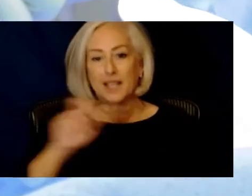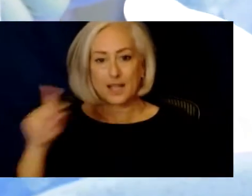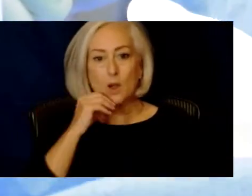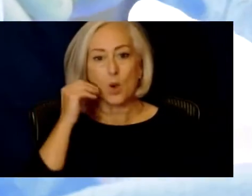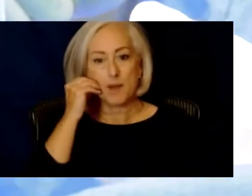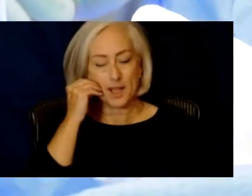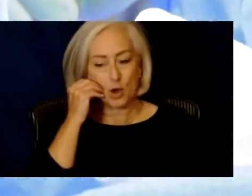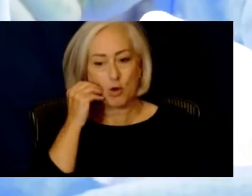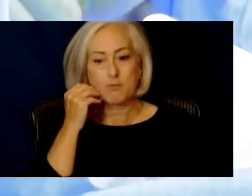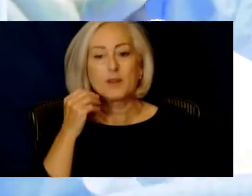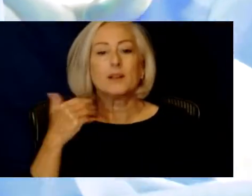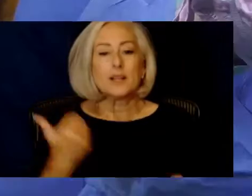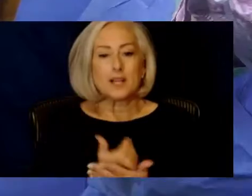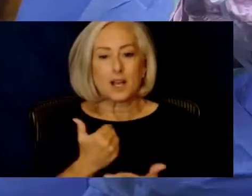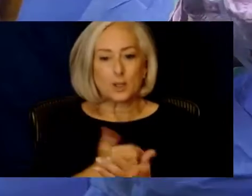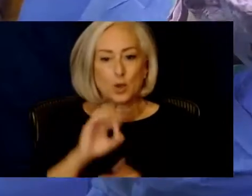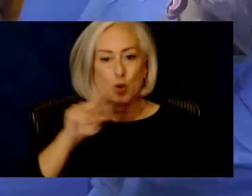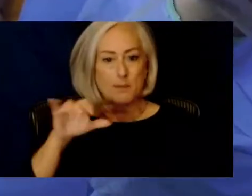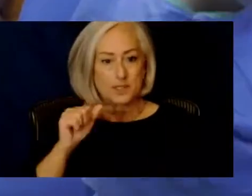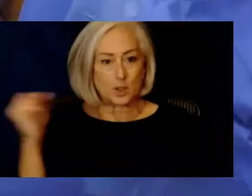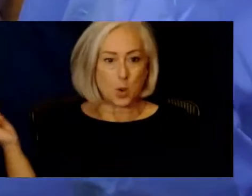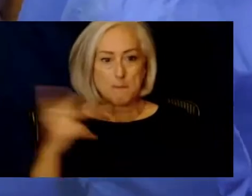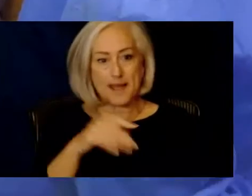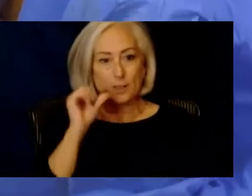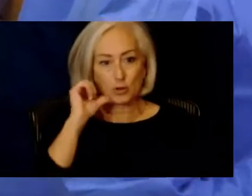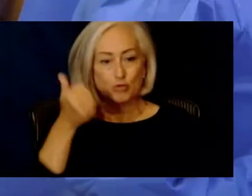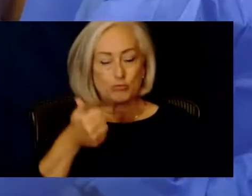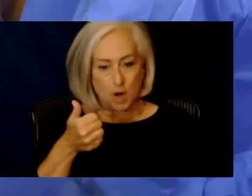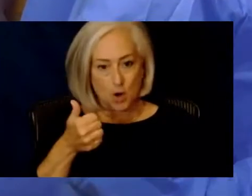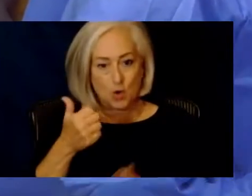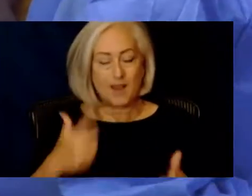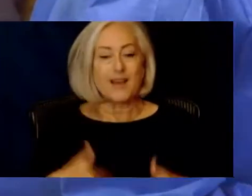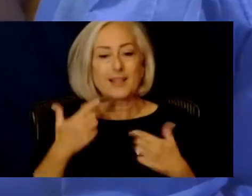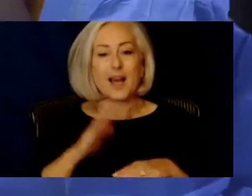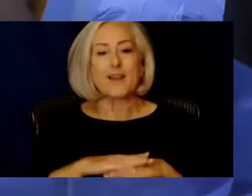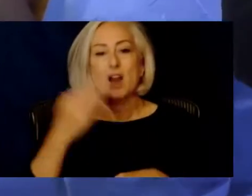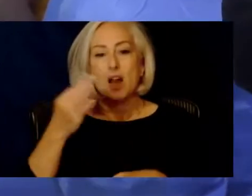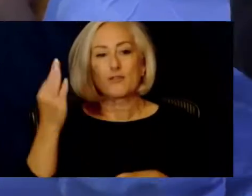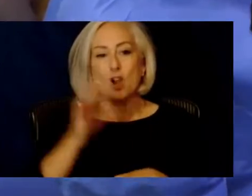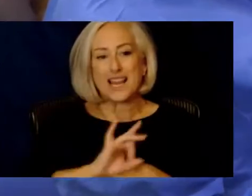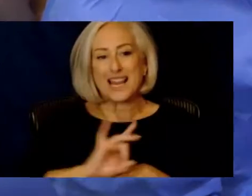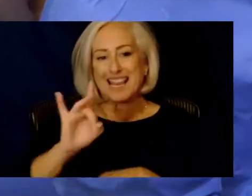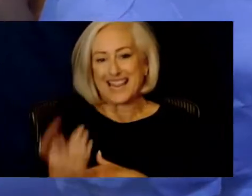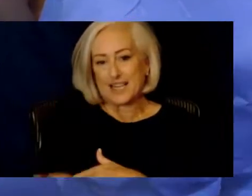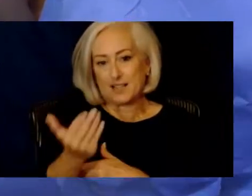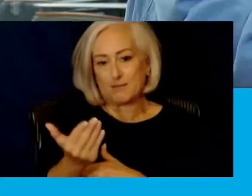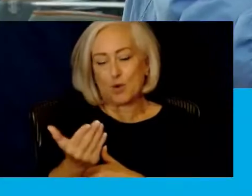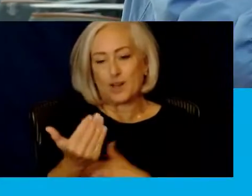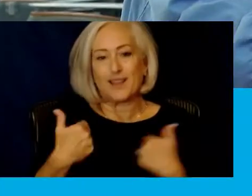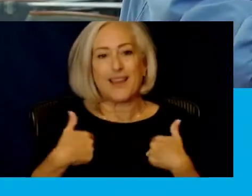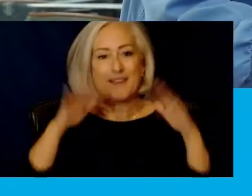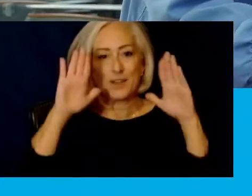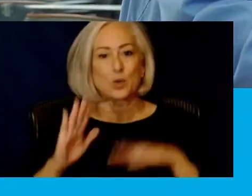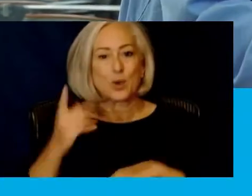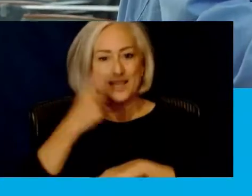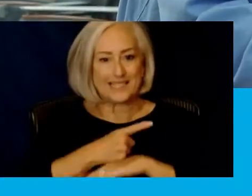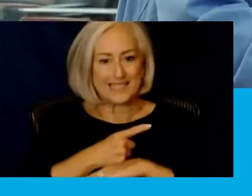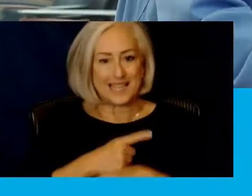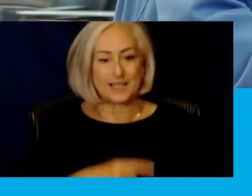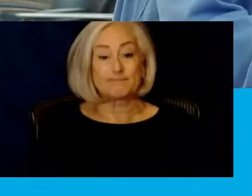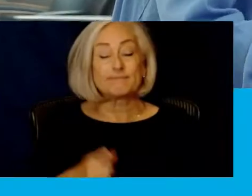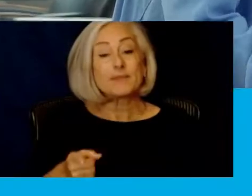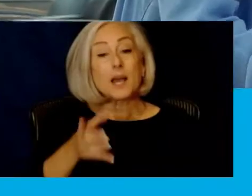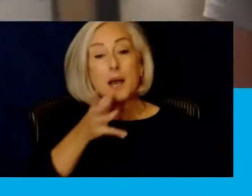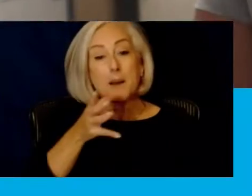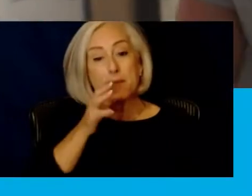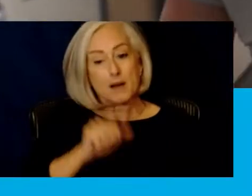here tomorrow, and we're live on Friday at 8 a.m. Make it a great day, folks. A mother facing her